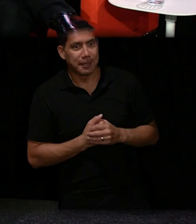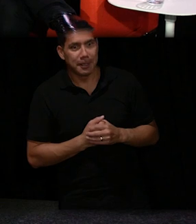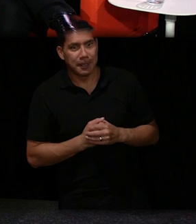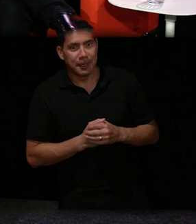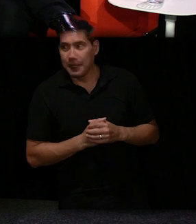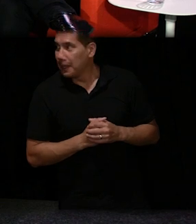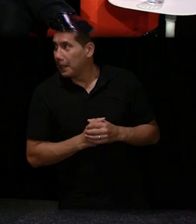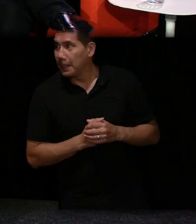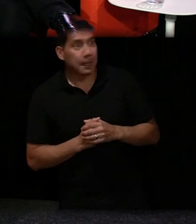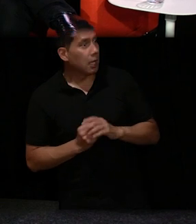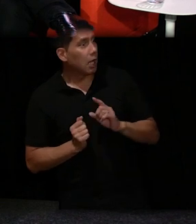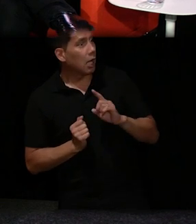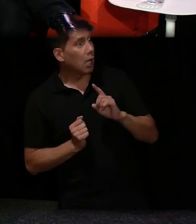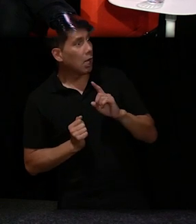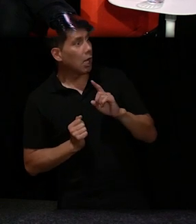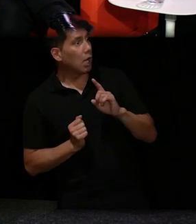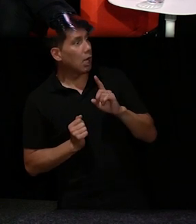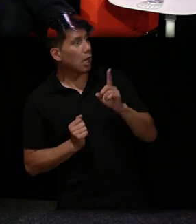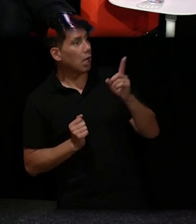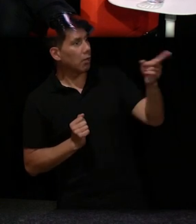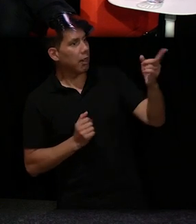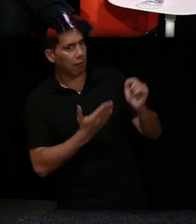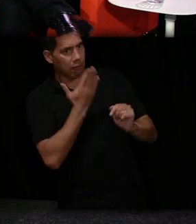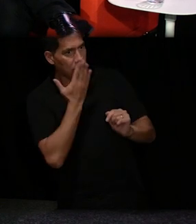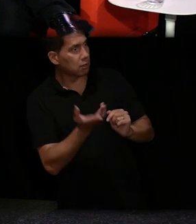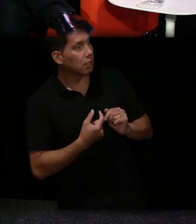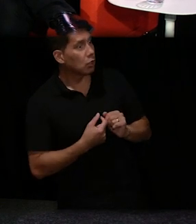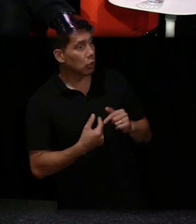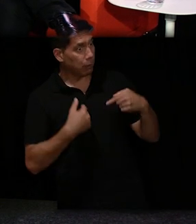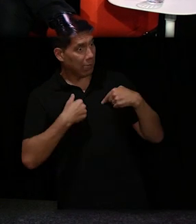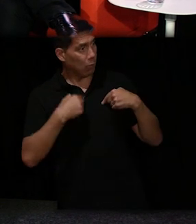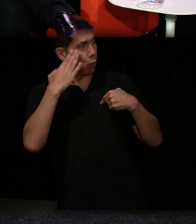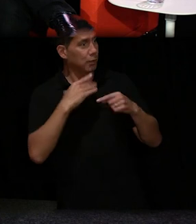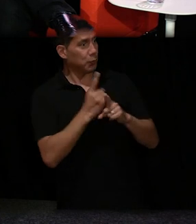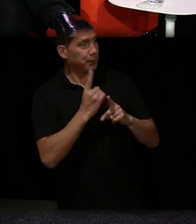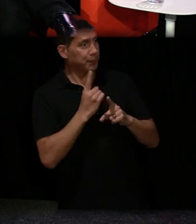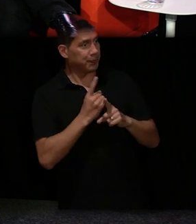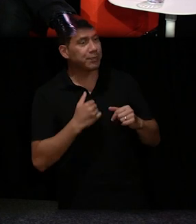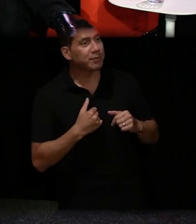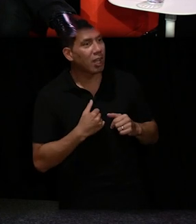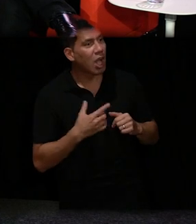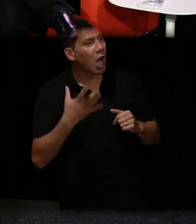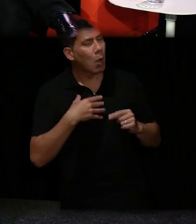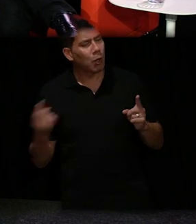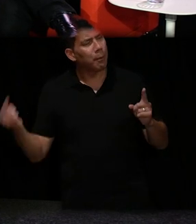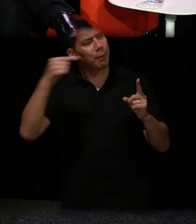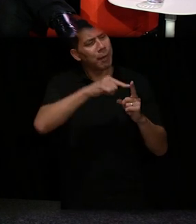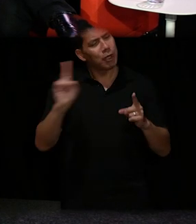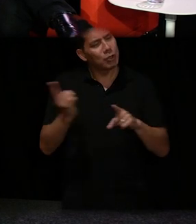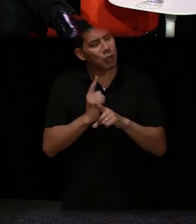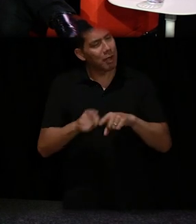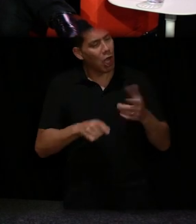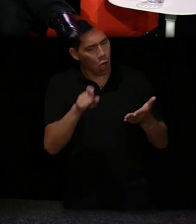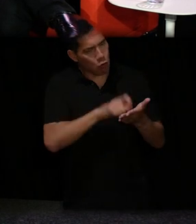Down the back and then up the front here, please. Me? Yes, first. I just wanted to take you back to talking about writing death